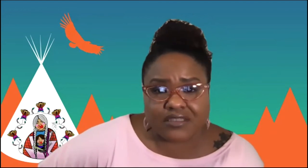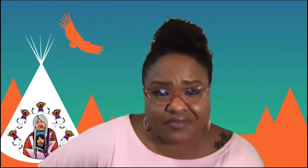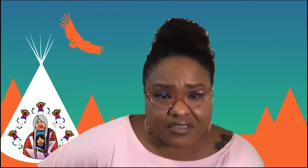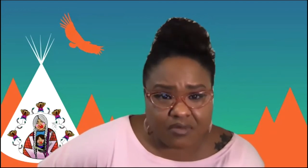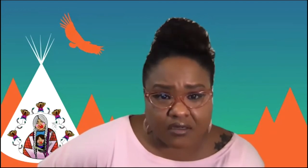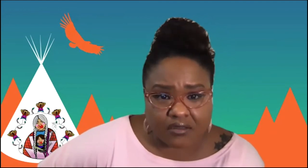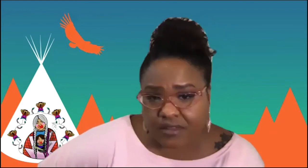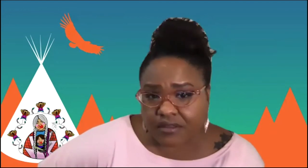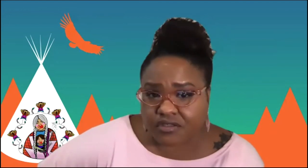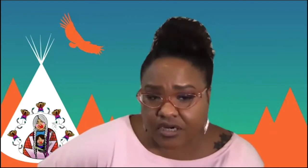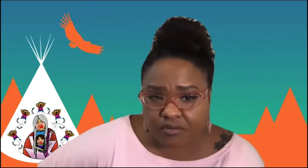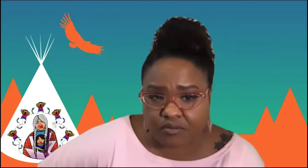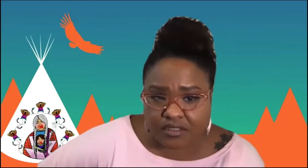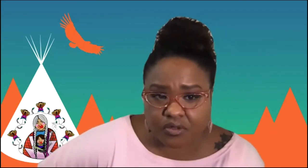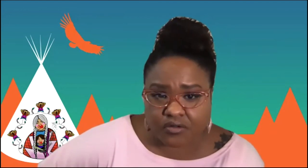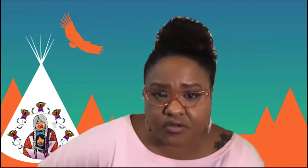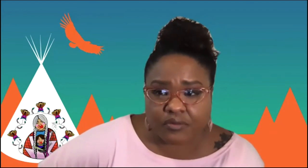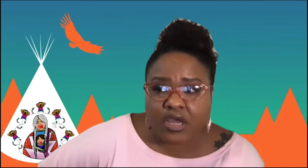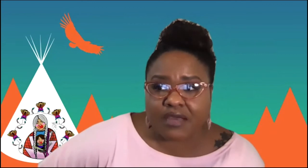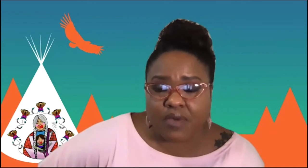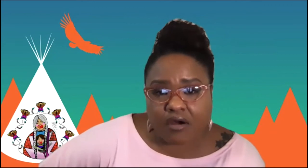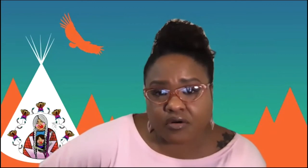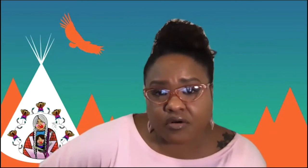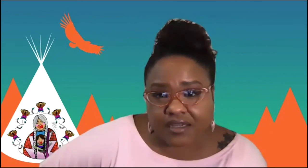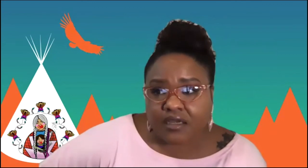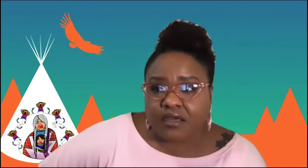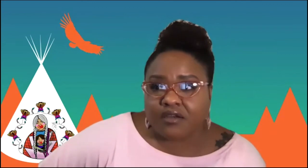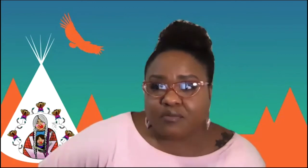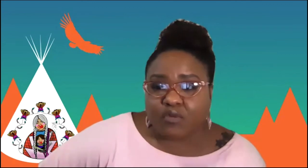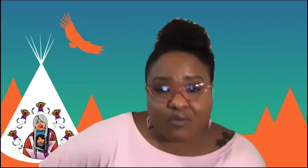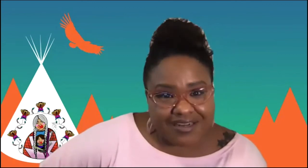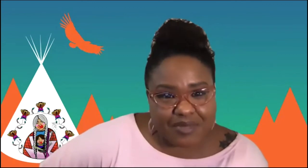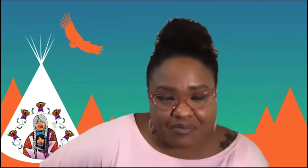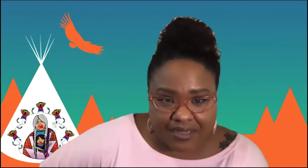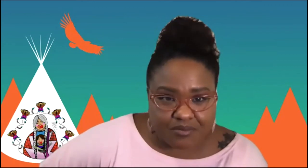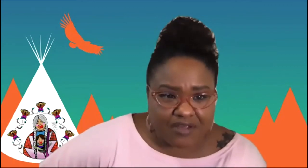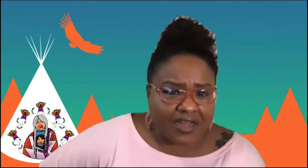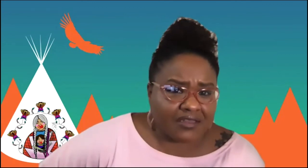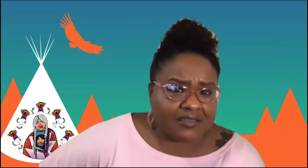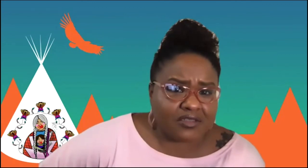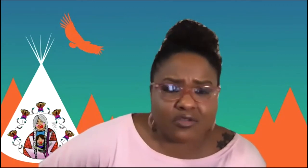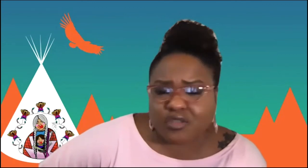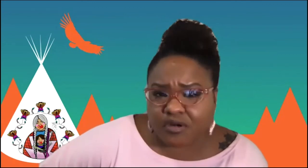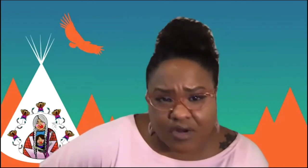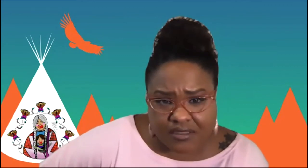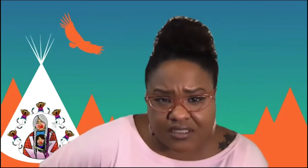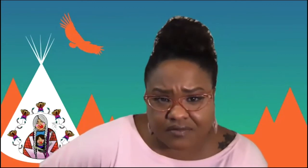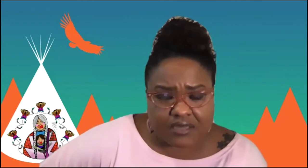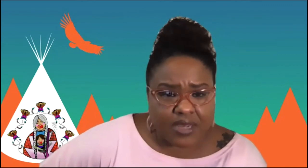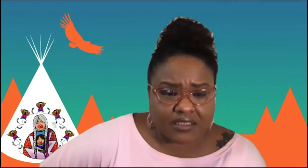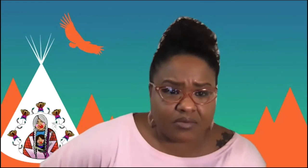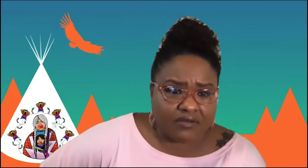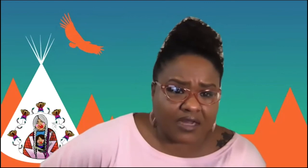from a deficit model rather than strength-based approach. So empowering women impacted by violence, two-spirit